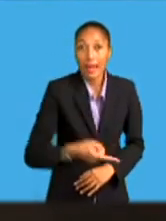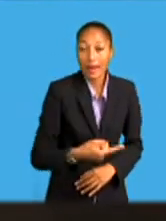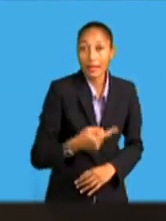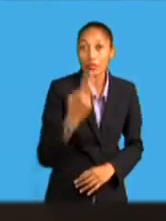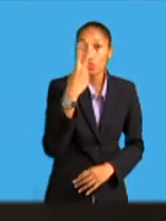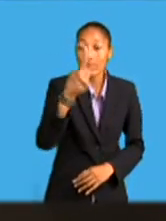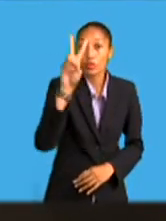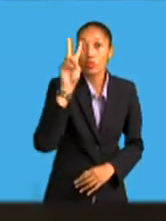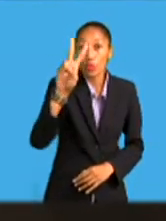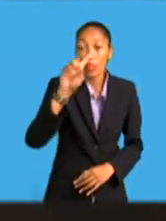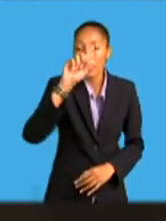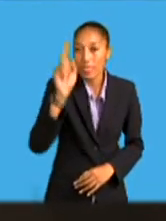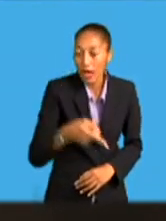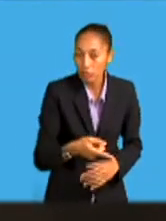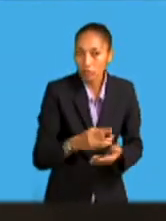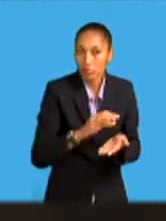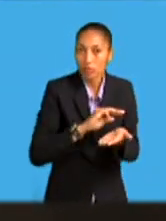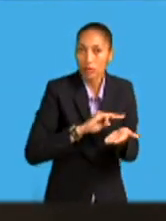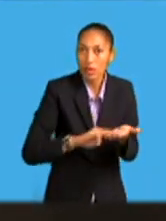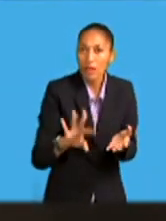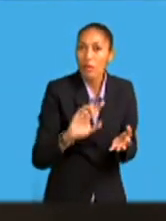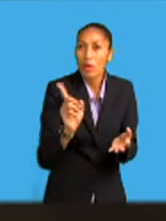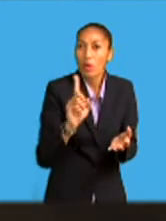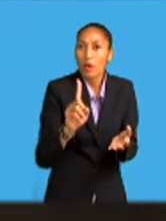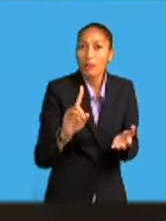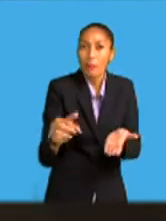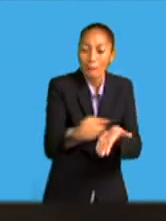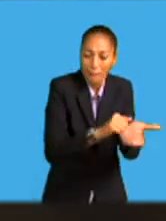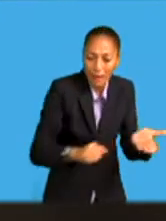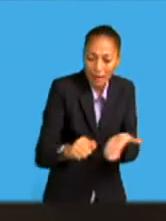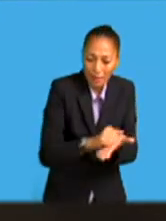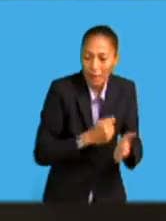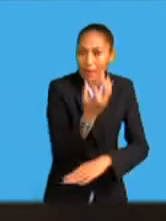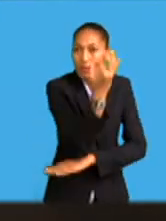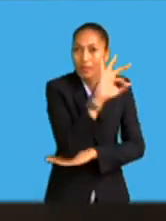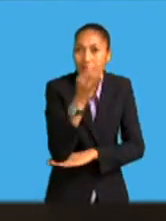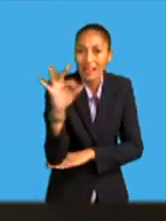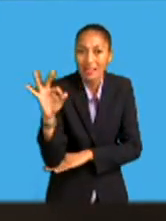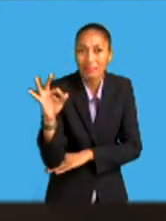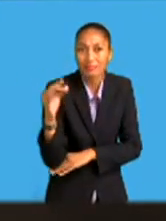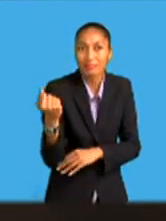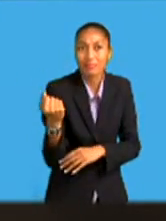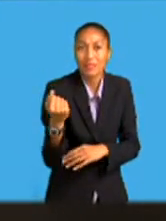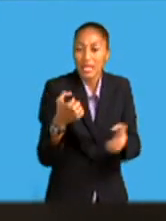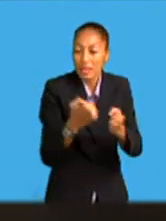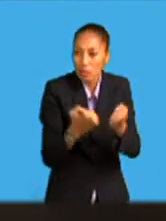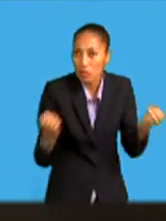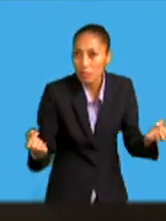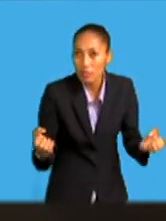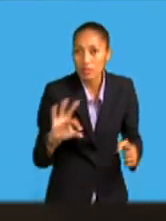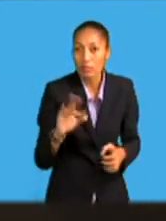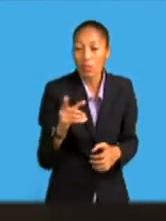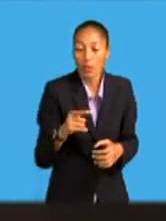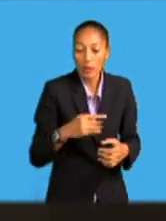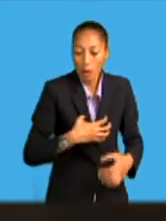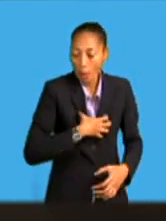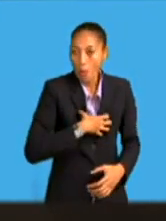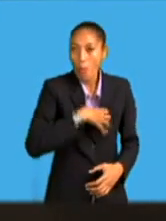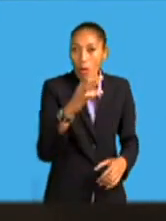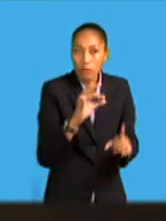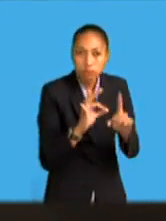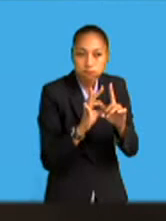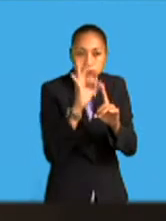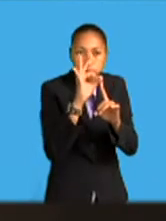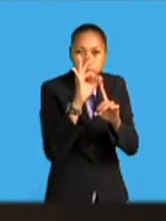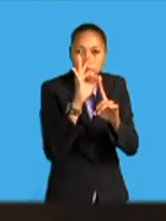$722,000 is allocated for the purchase of forest harvesting equipment for improved operational efficiency and